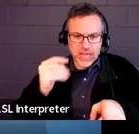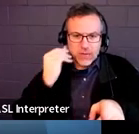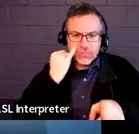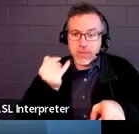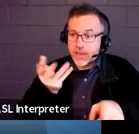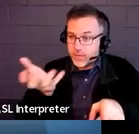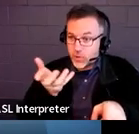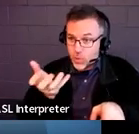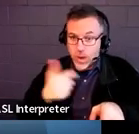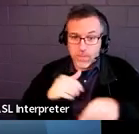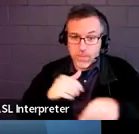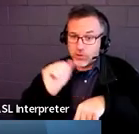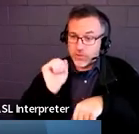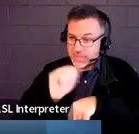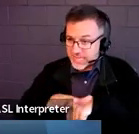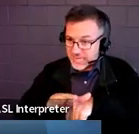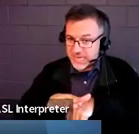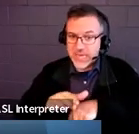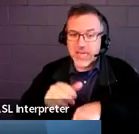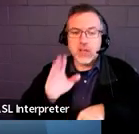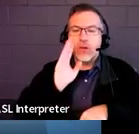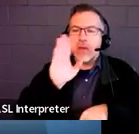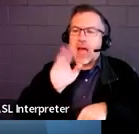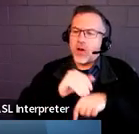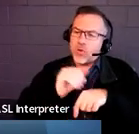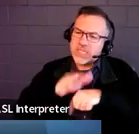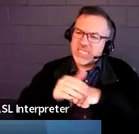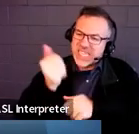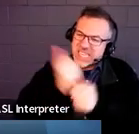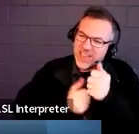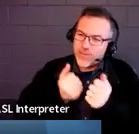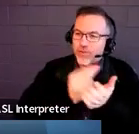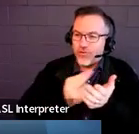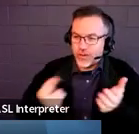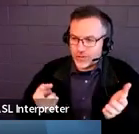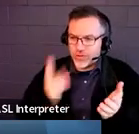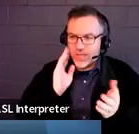and I will make sure to send every single resource that I'm speaking